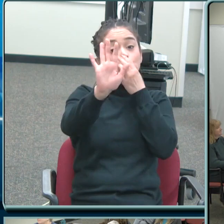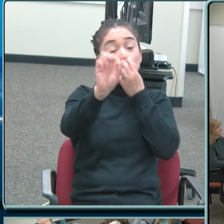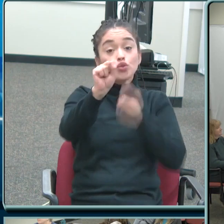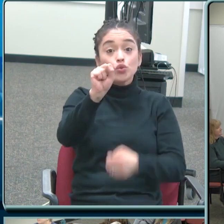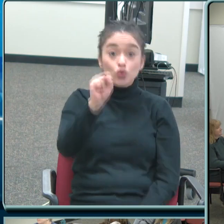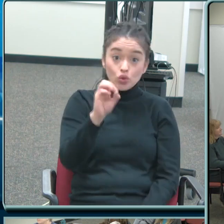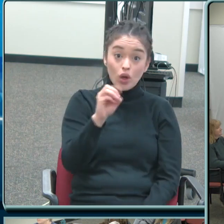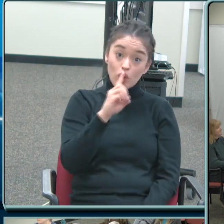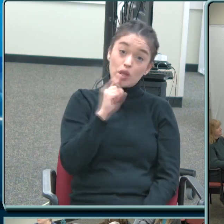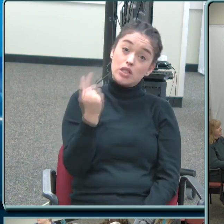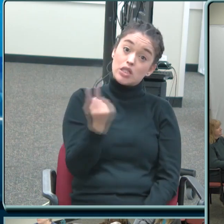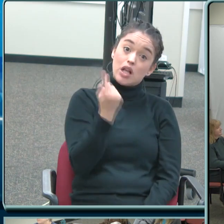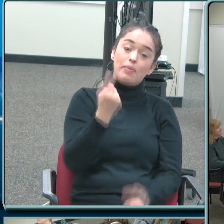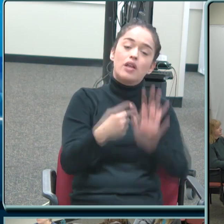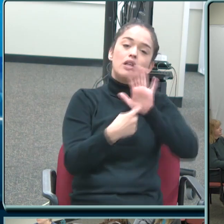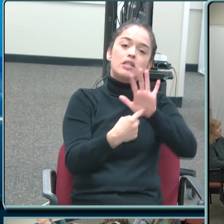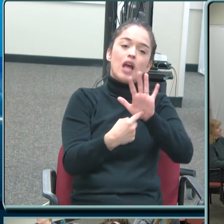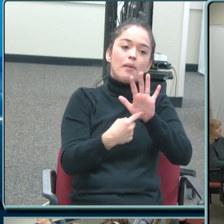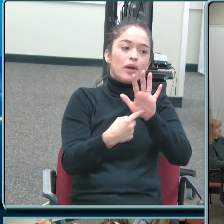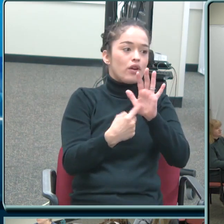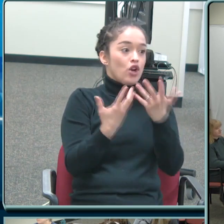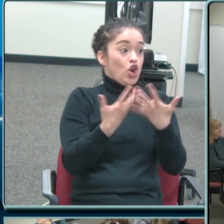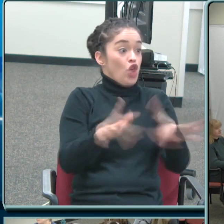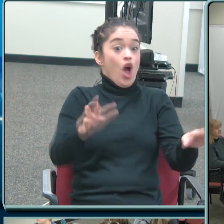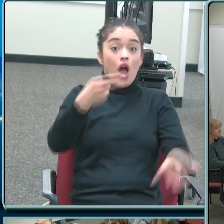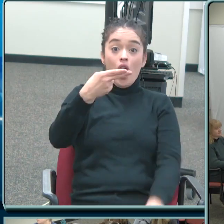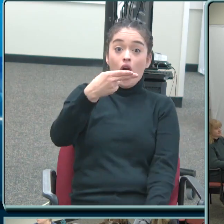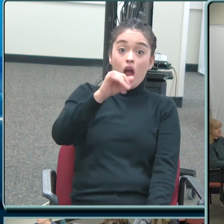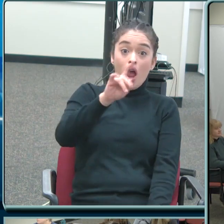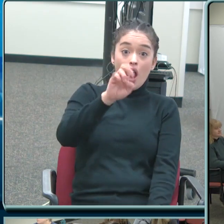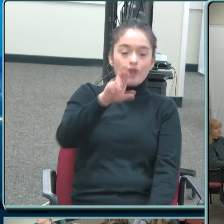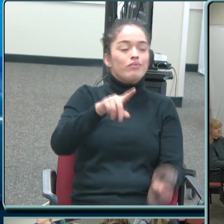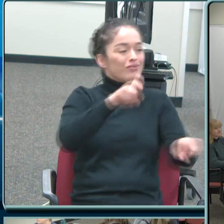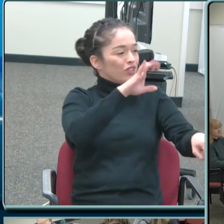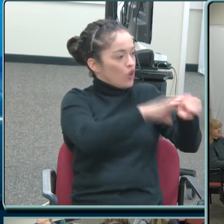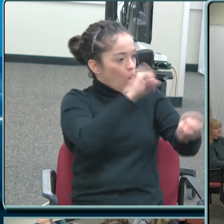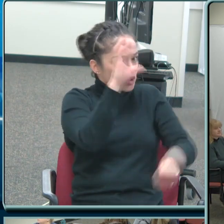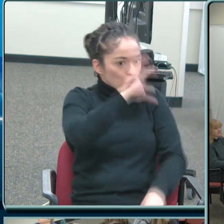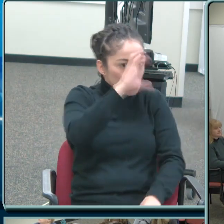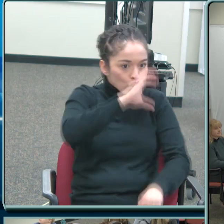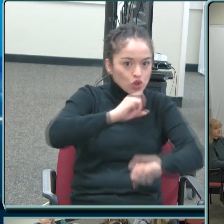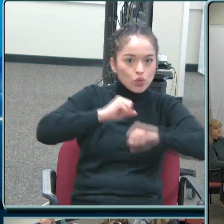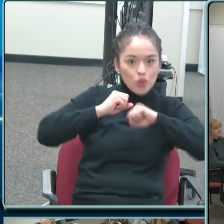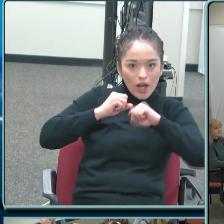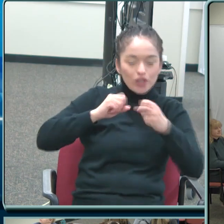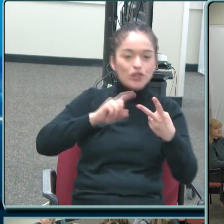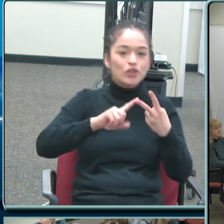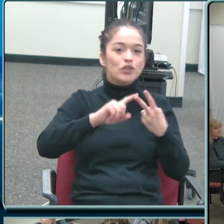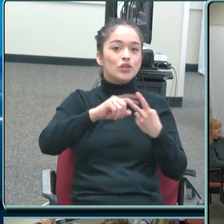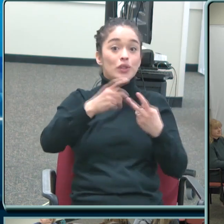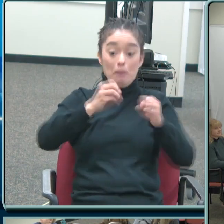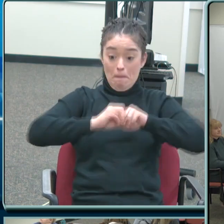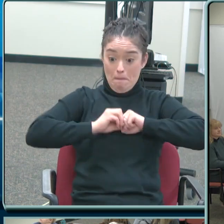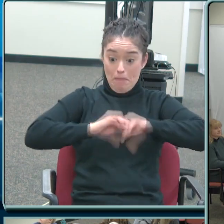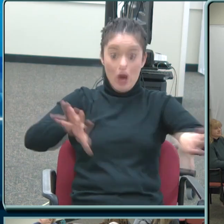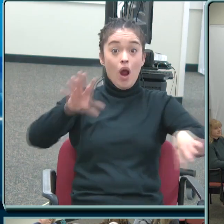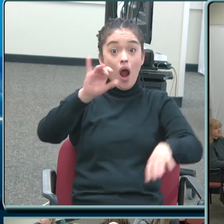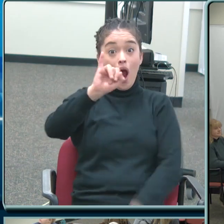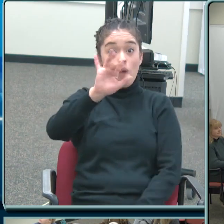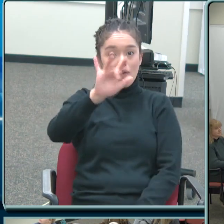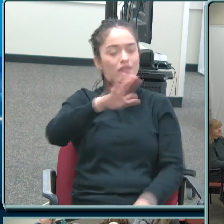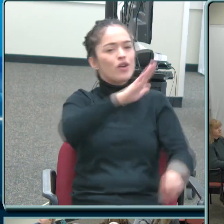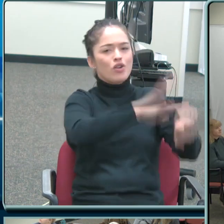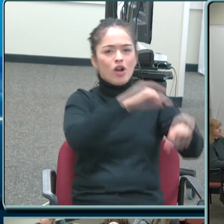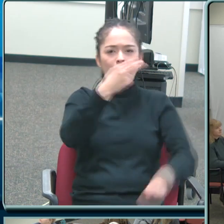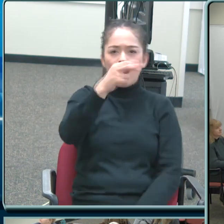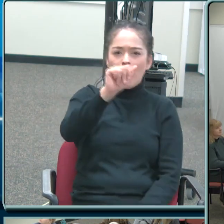So something, for example, like a lost hiker, you've got search and rescue. A hazardous spill on I-25, we have our hazmat